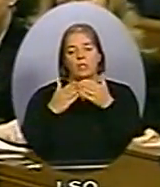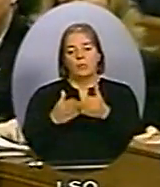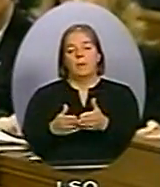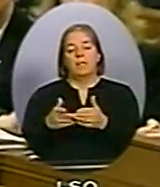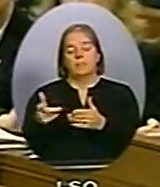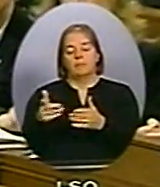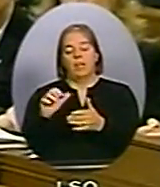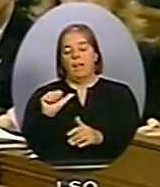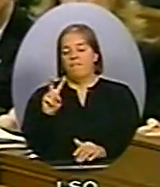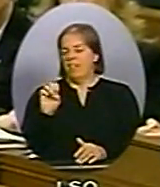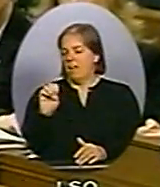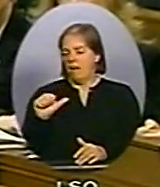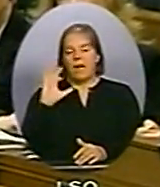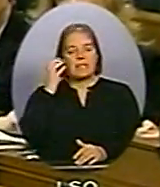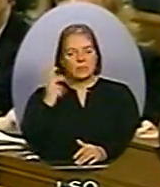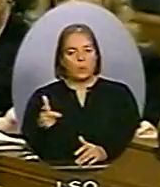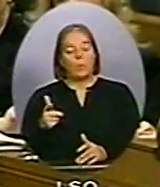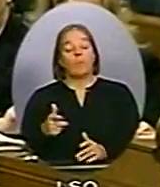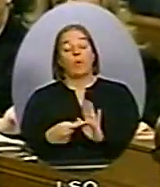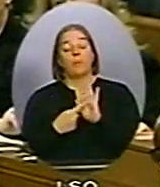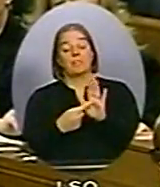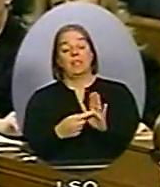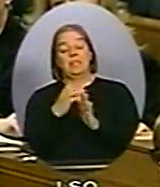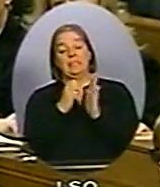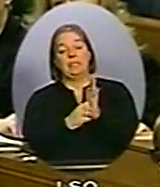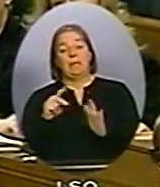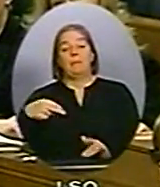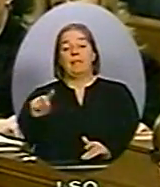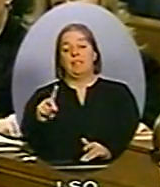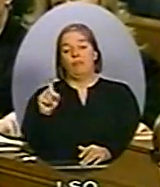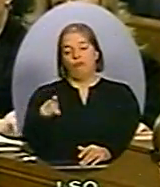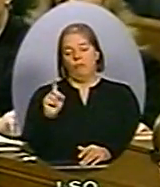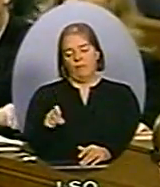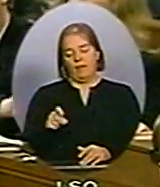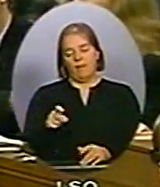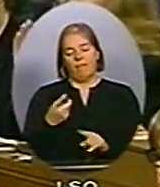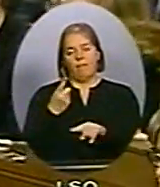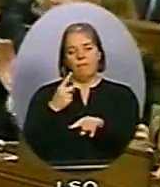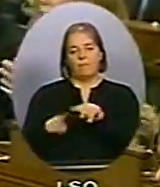Ethics critic stands there throwing stones. His glass house lies shattered in ruins around him.